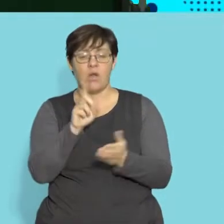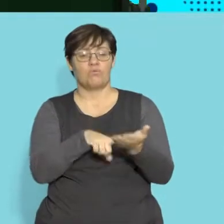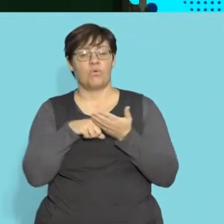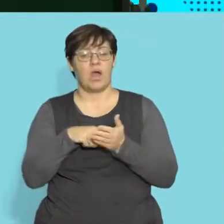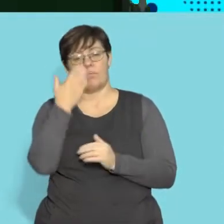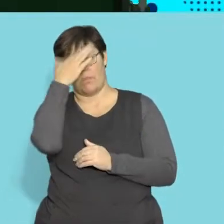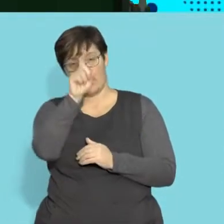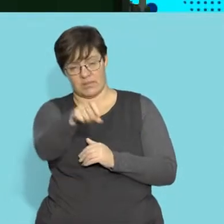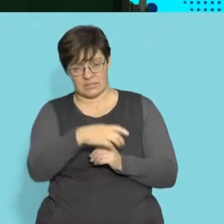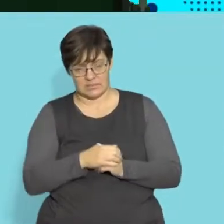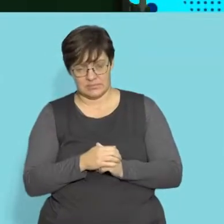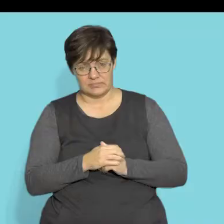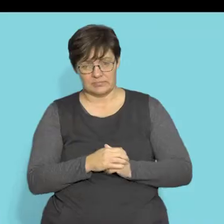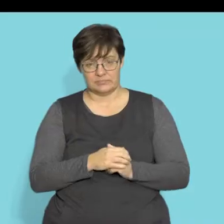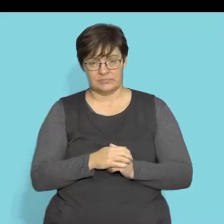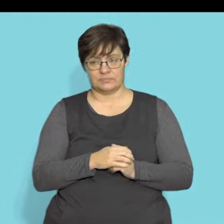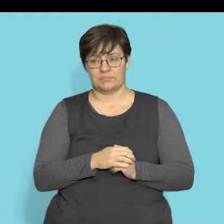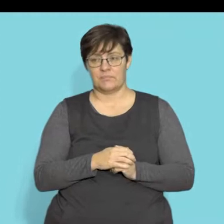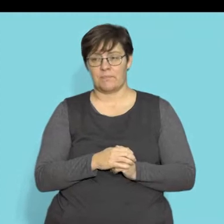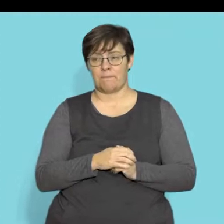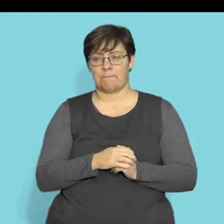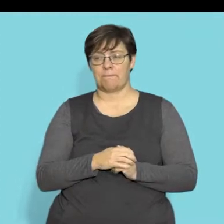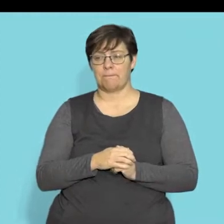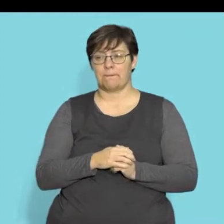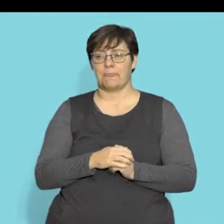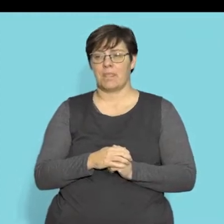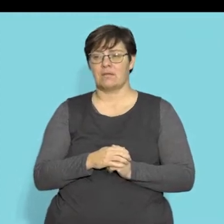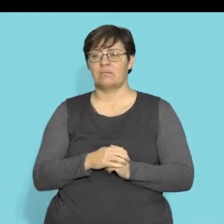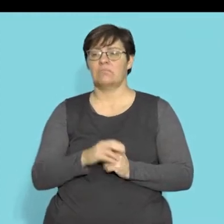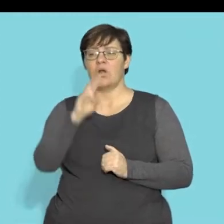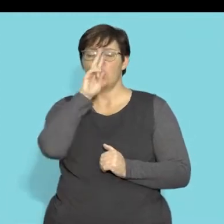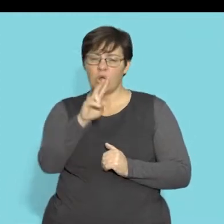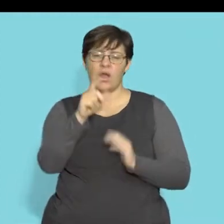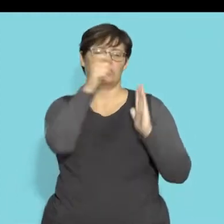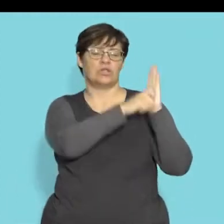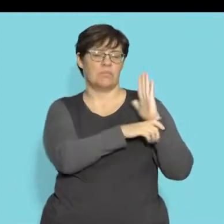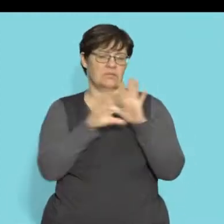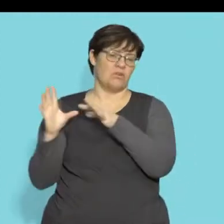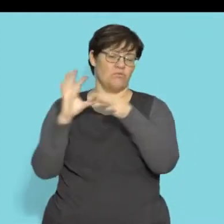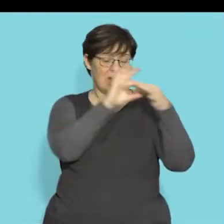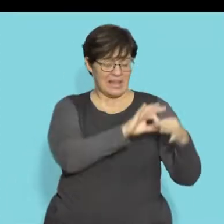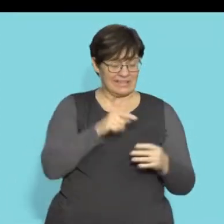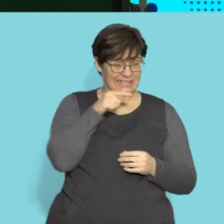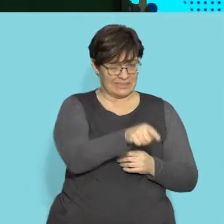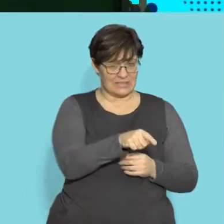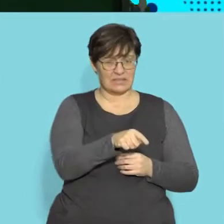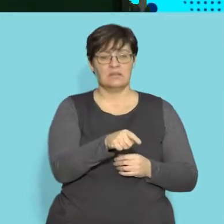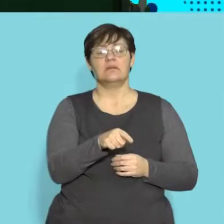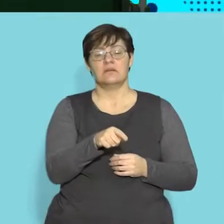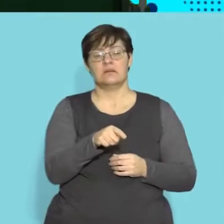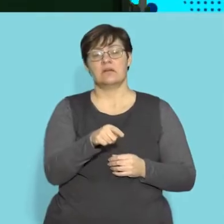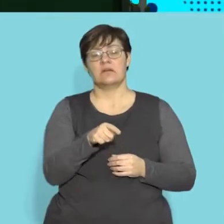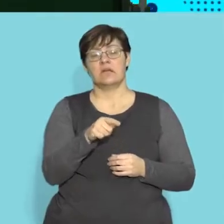required to know when we're revising this section. So let's look at some terms related specifically to